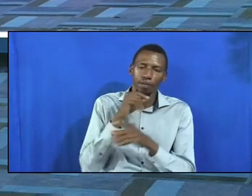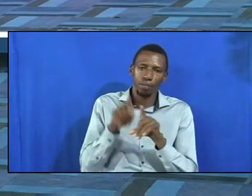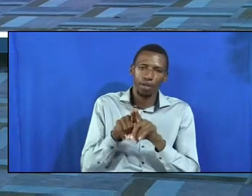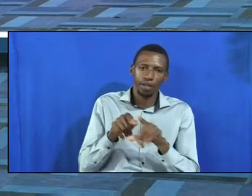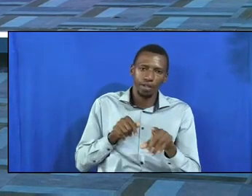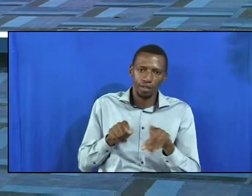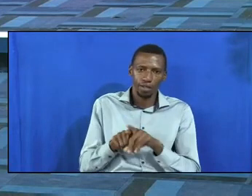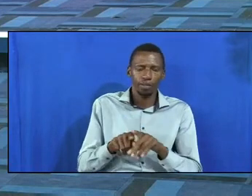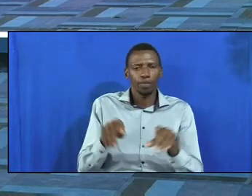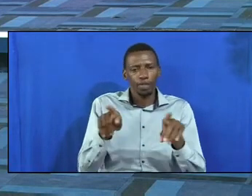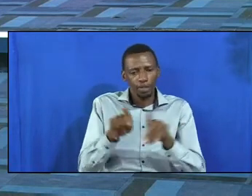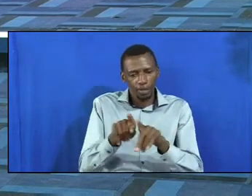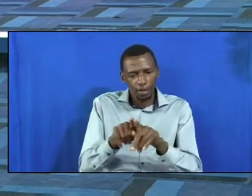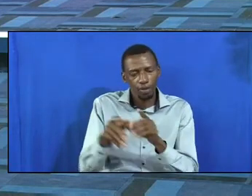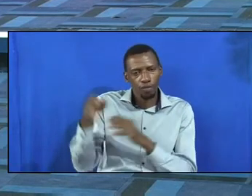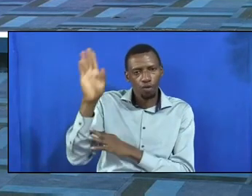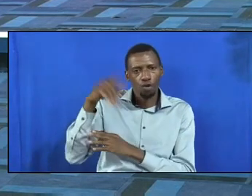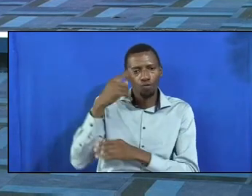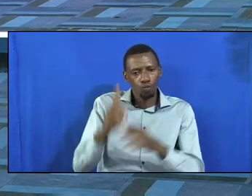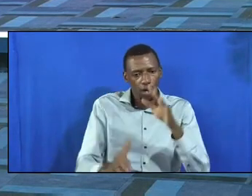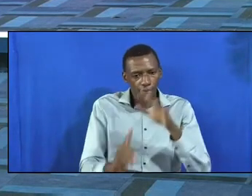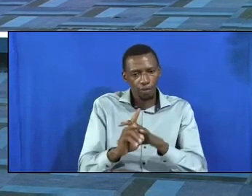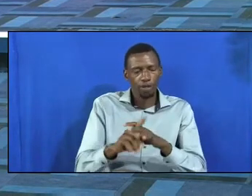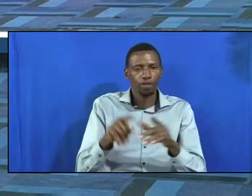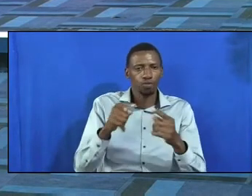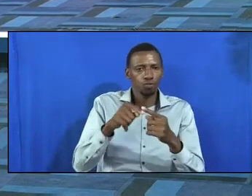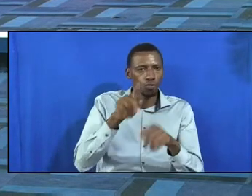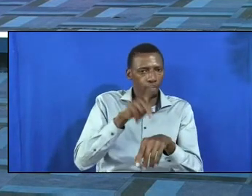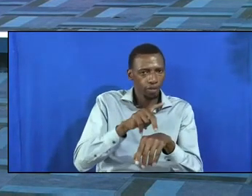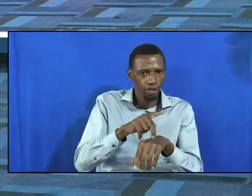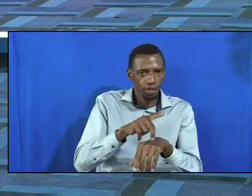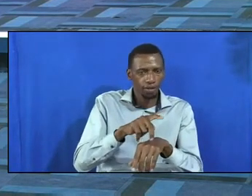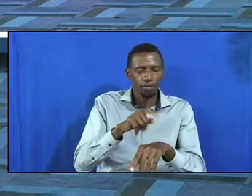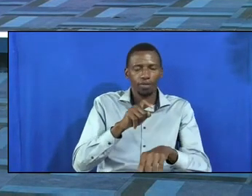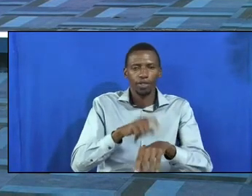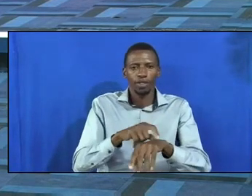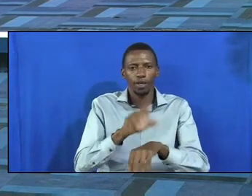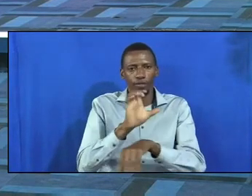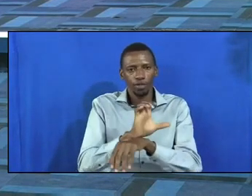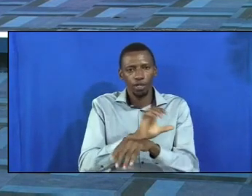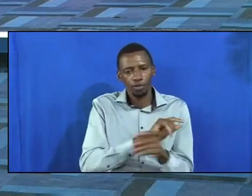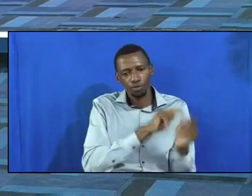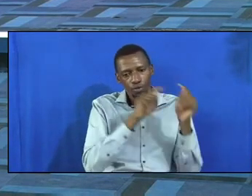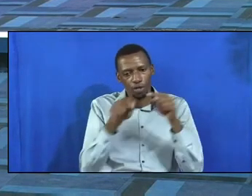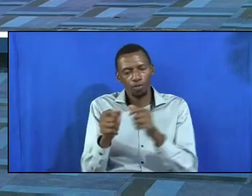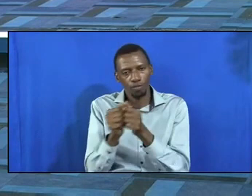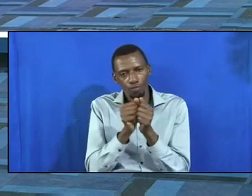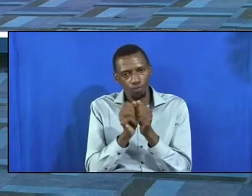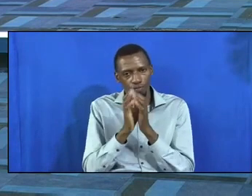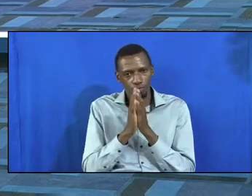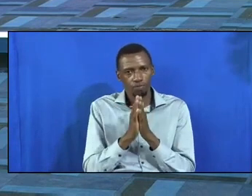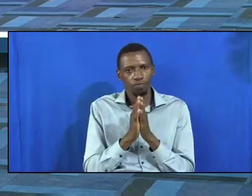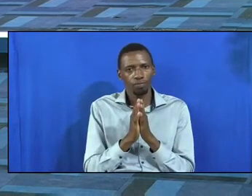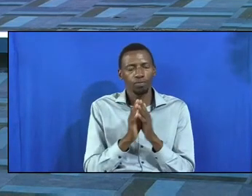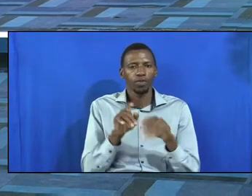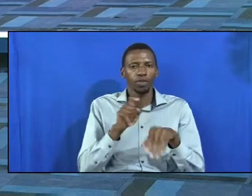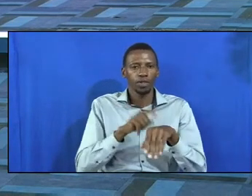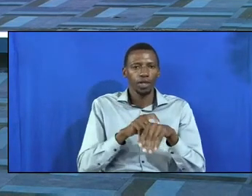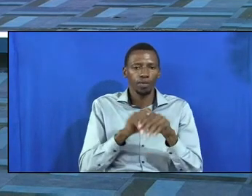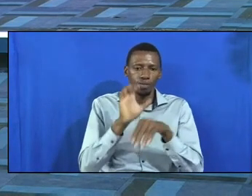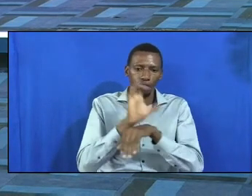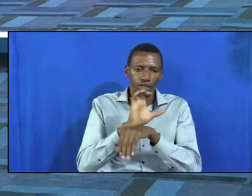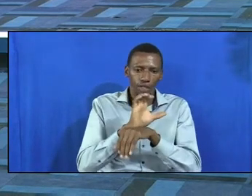same God who appeared to Peter, when the church will come together to pray, when the church organizes a vigil like we have